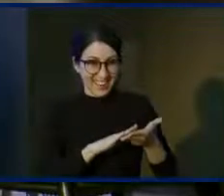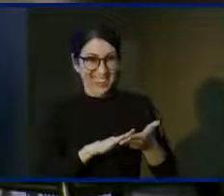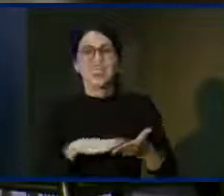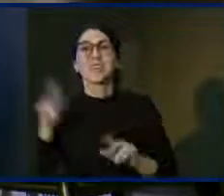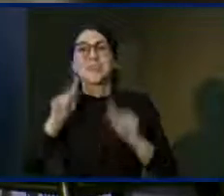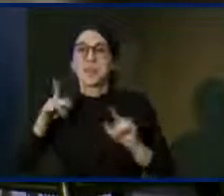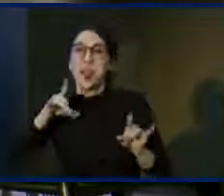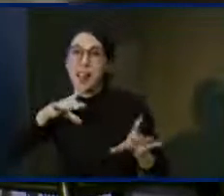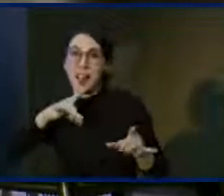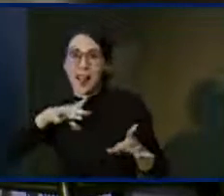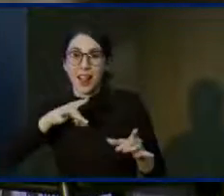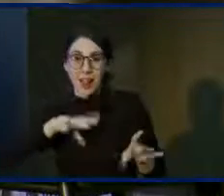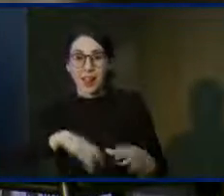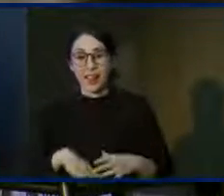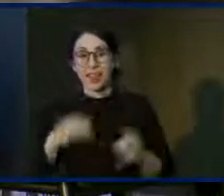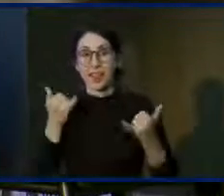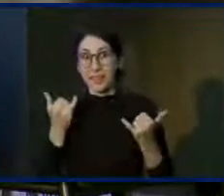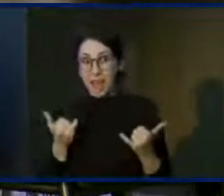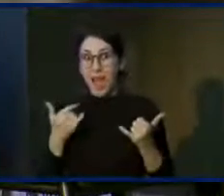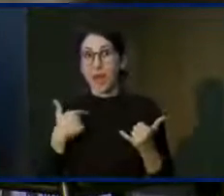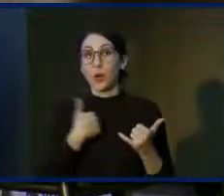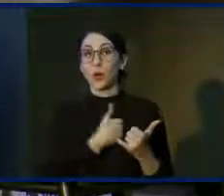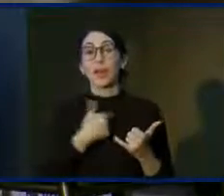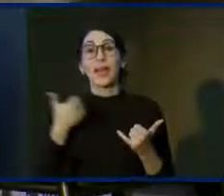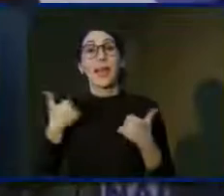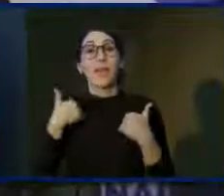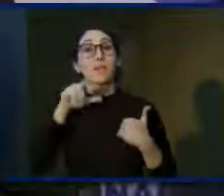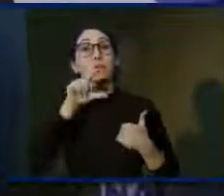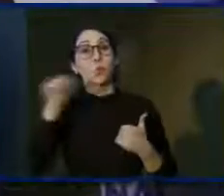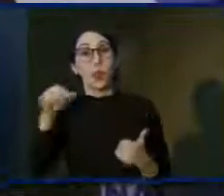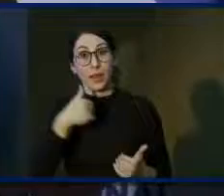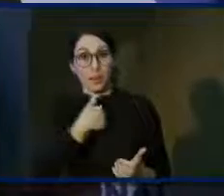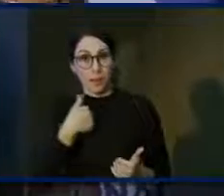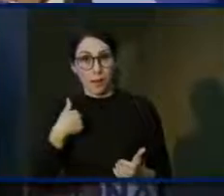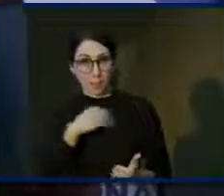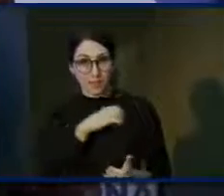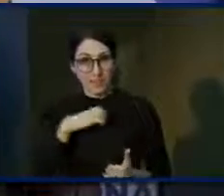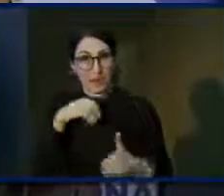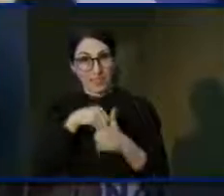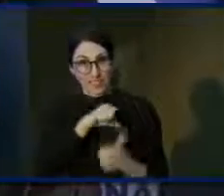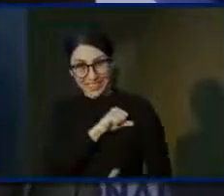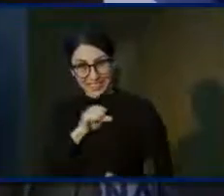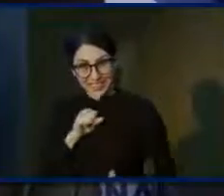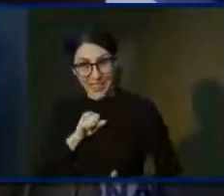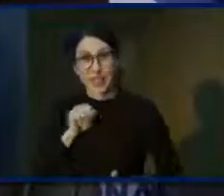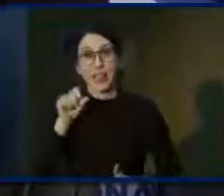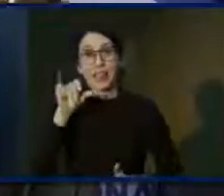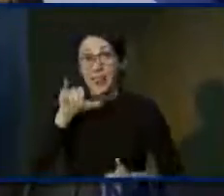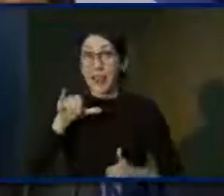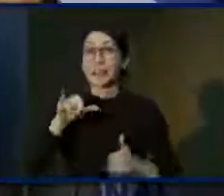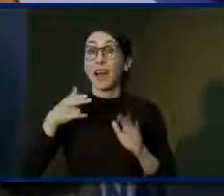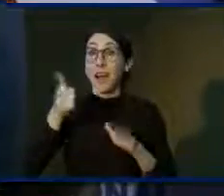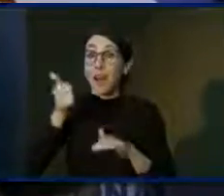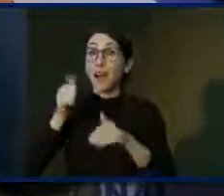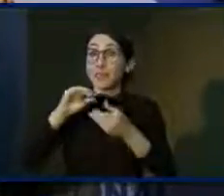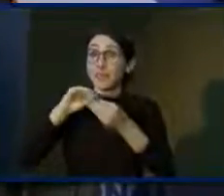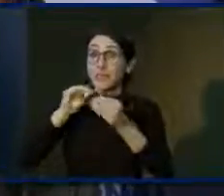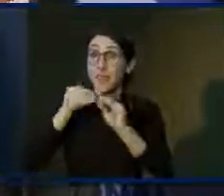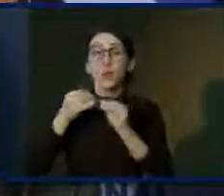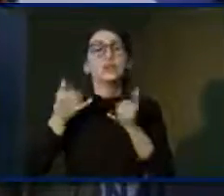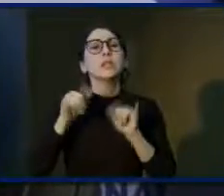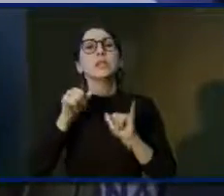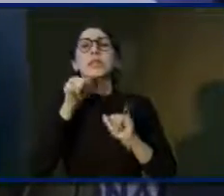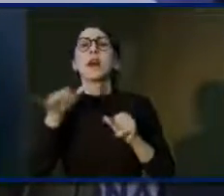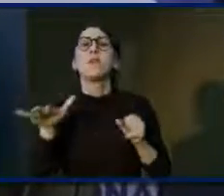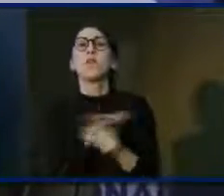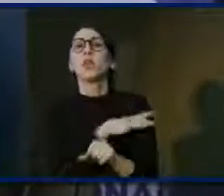point that we're at a point that we have 20 members of Congress in the House and the Senate, which is, for us, a new high water mark. Still not representative, but